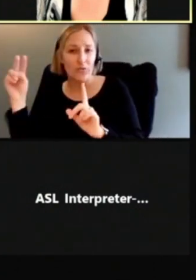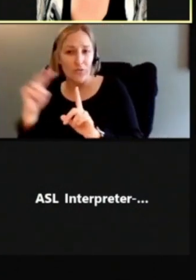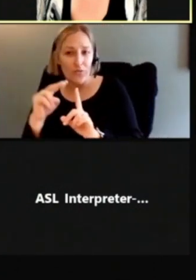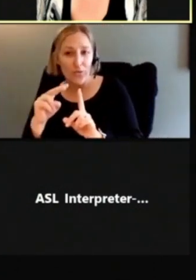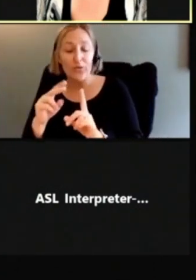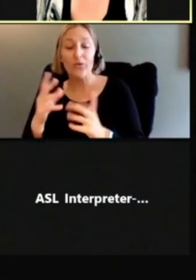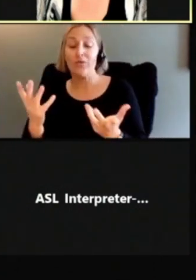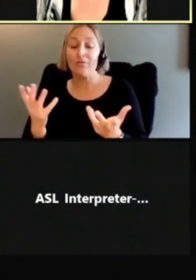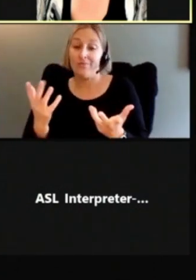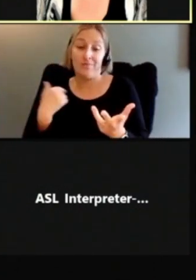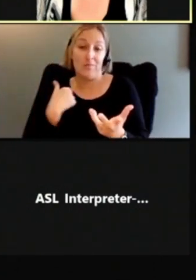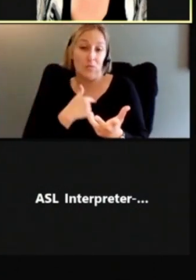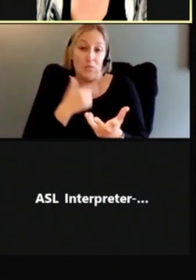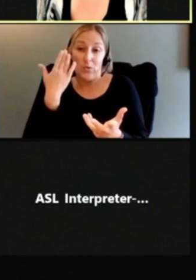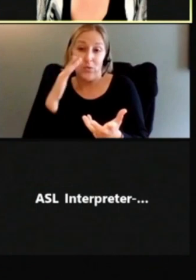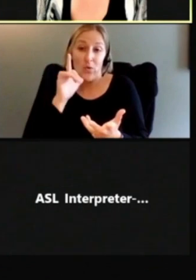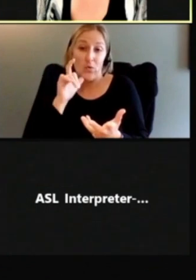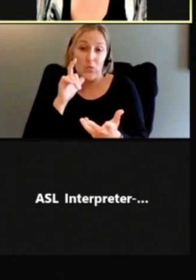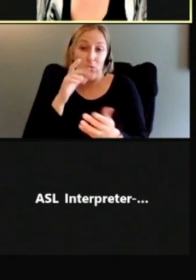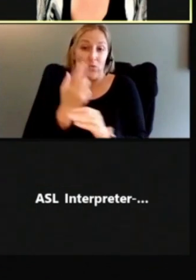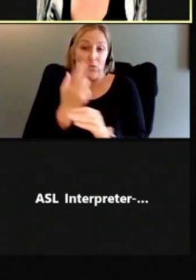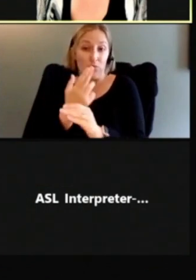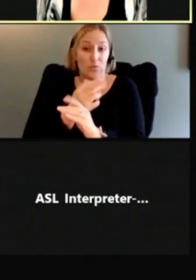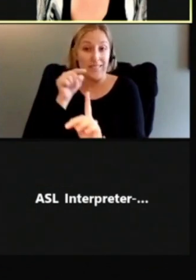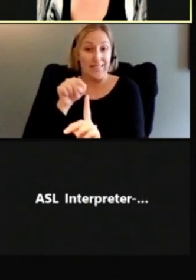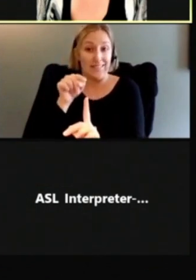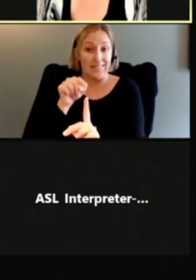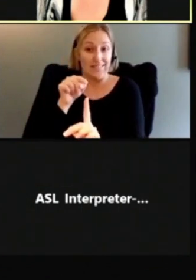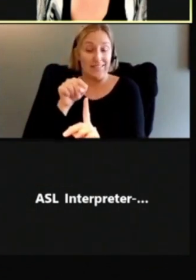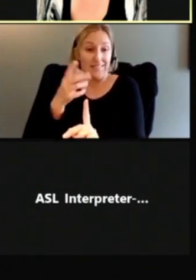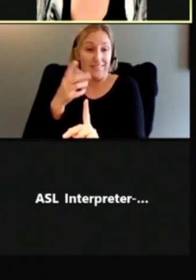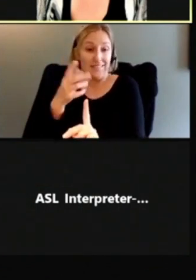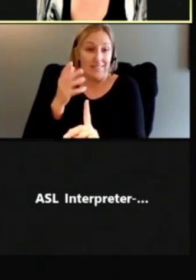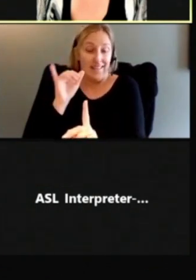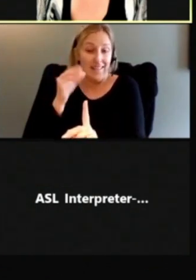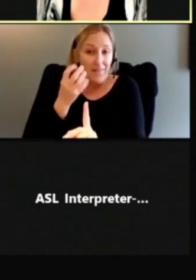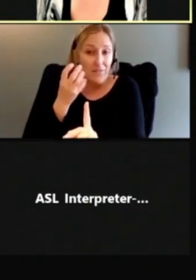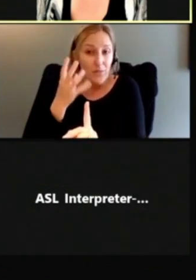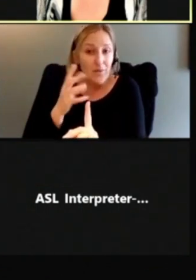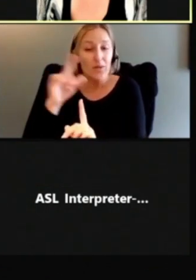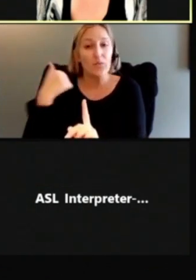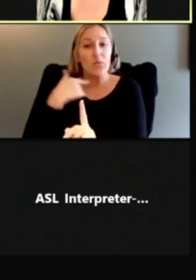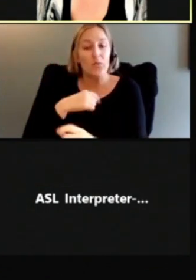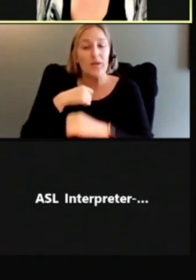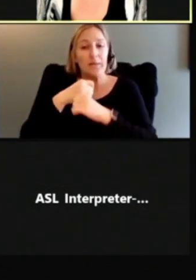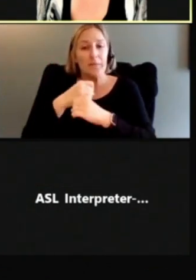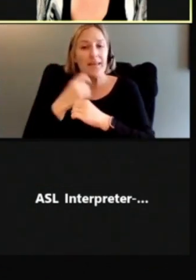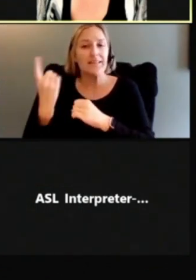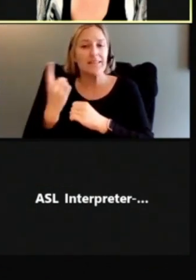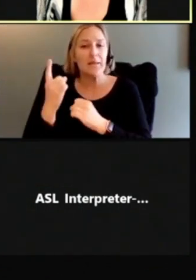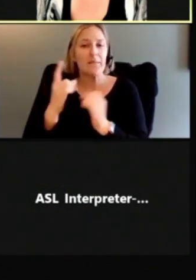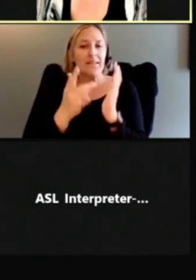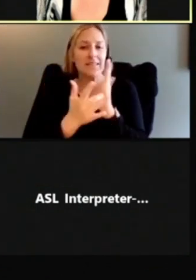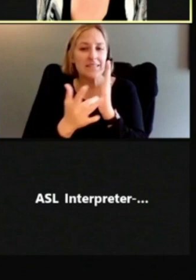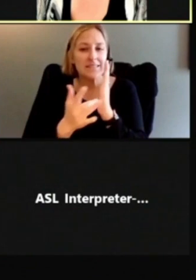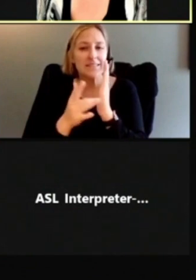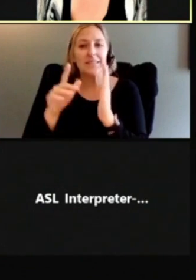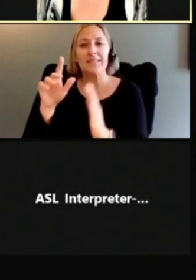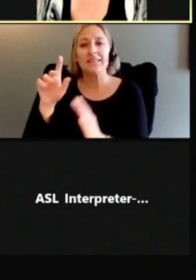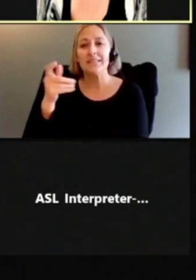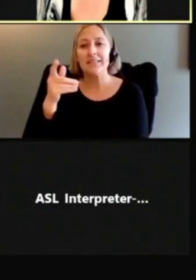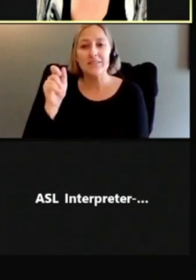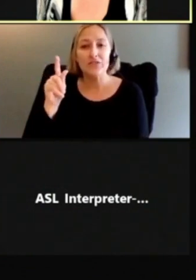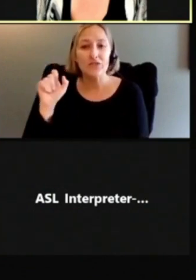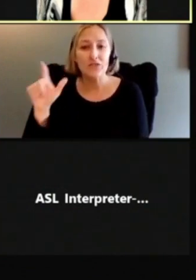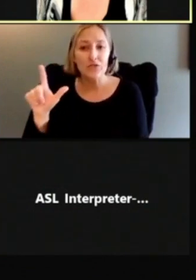your end user is when you're creating something digital. You don't have that benefit of sitting with them face to